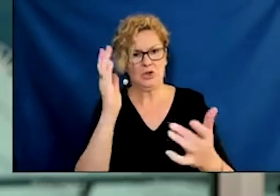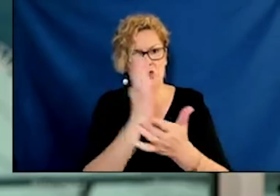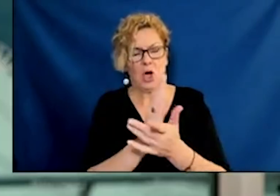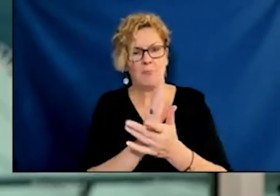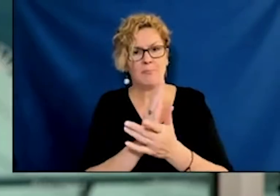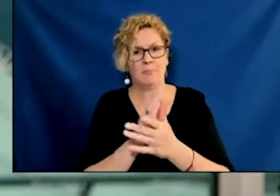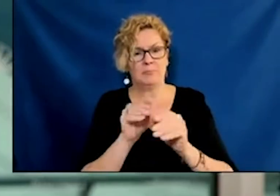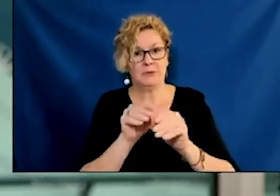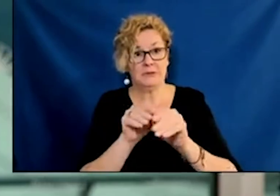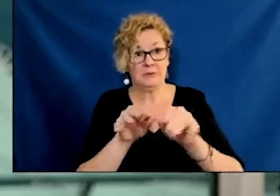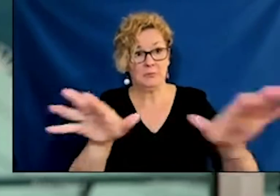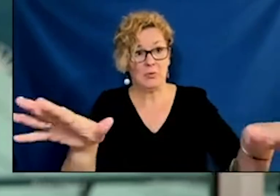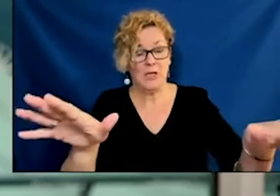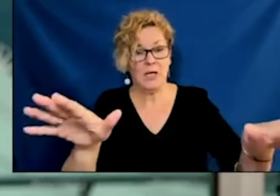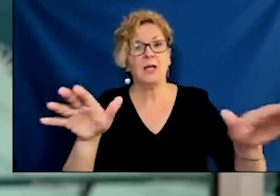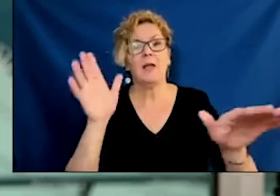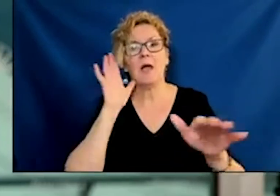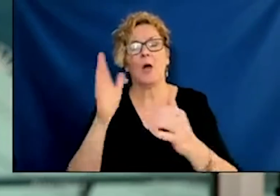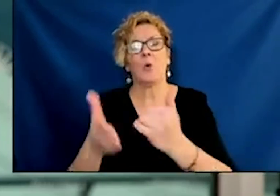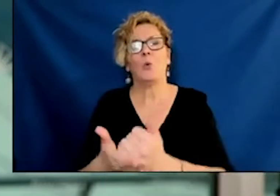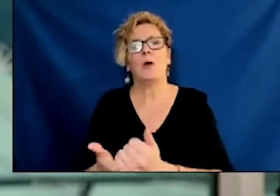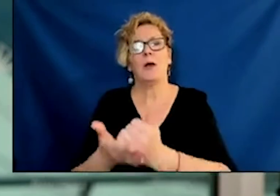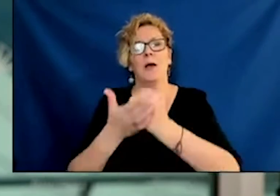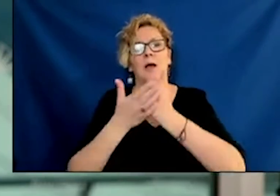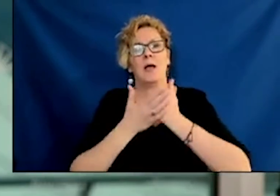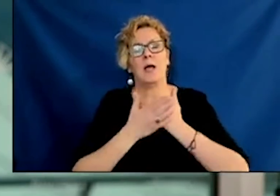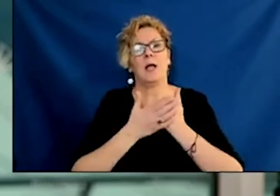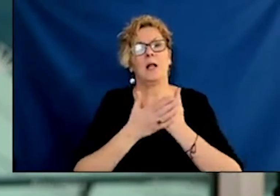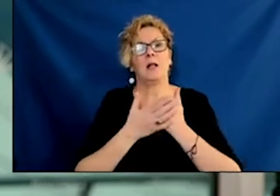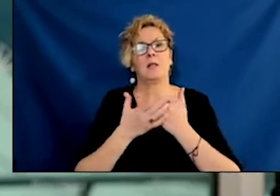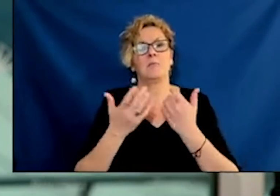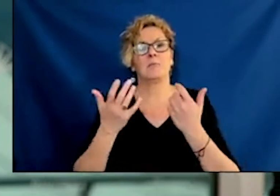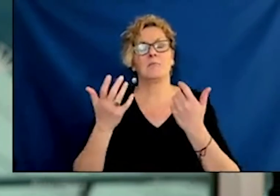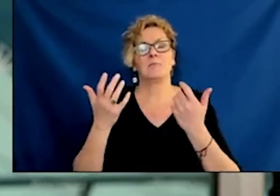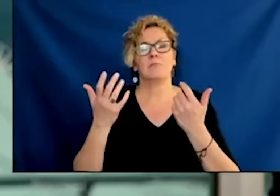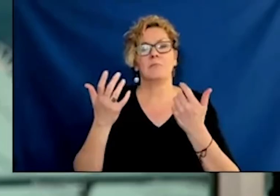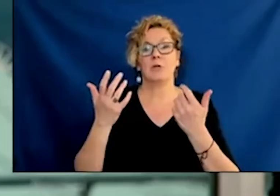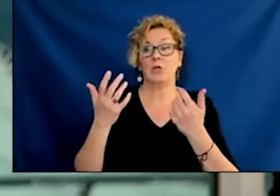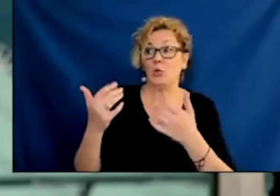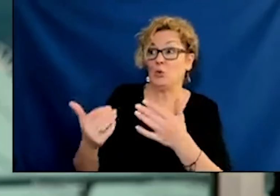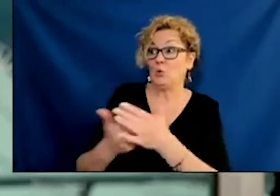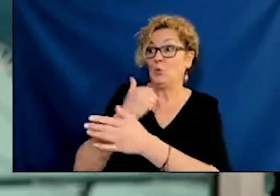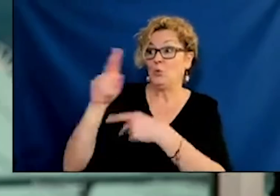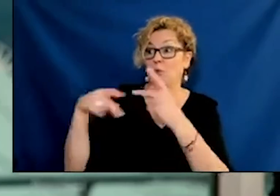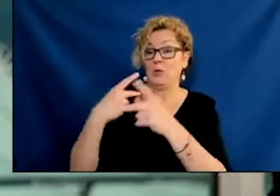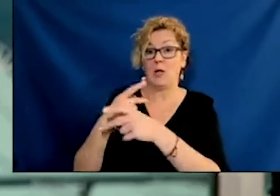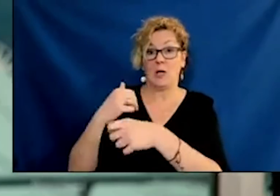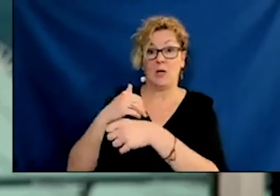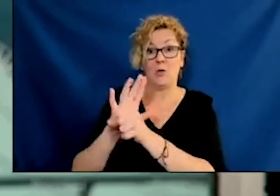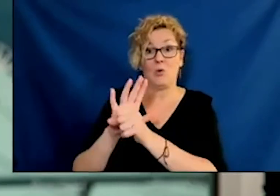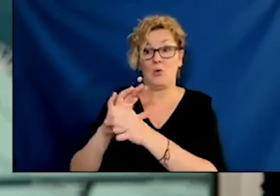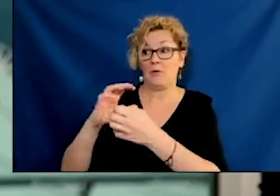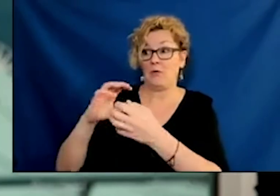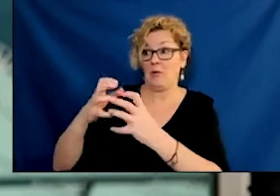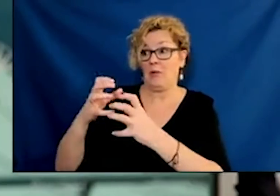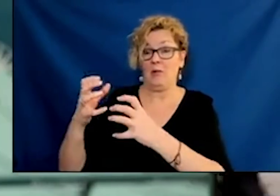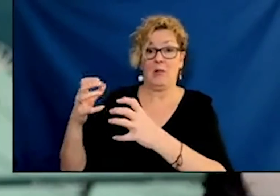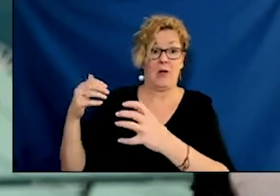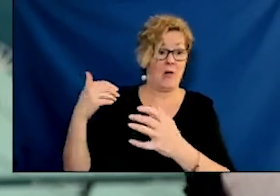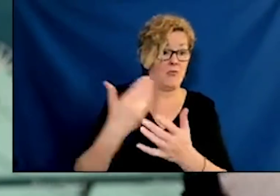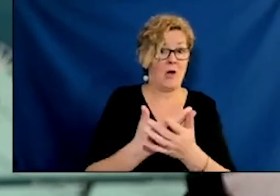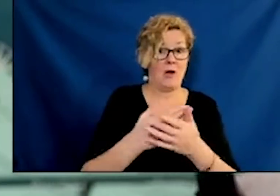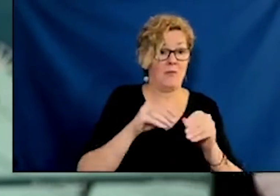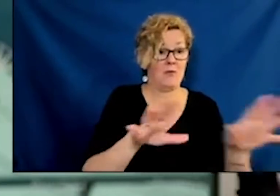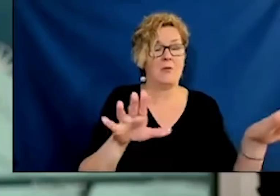transmission are important for us individually, but also collectively. And, you know, I made reference to that a little bit because